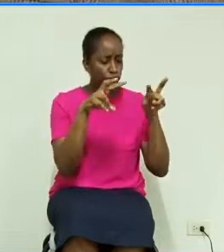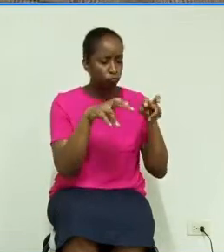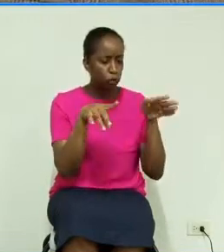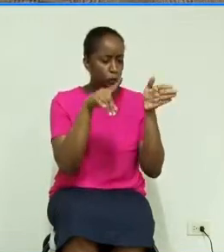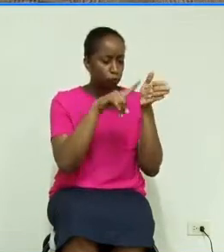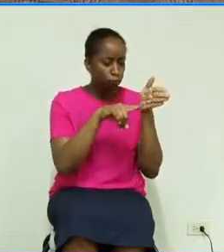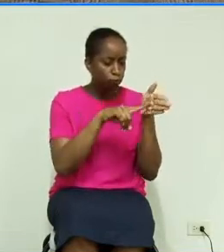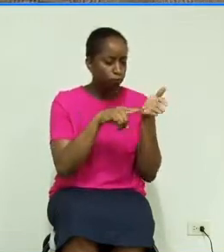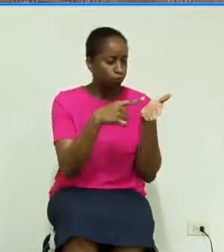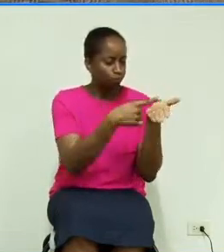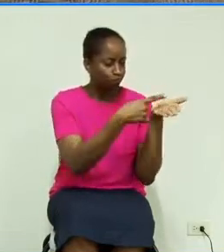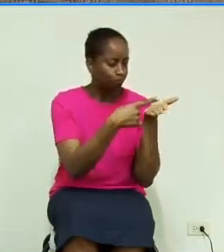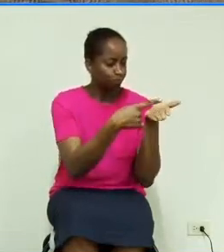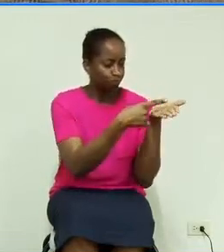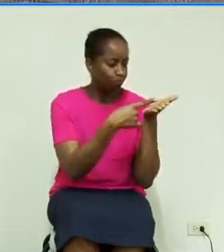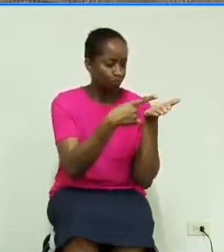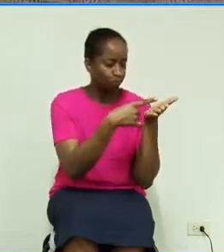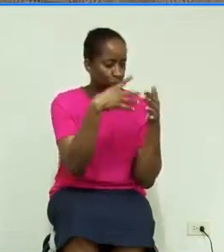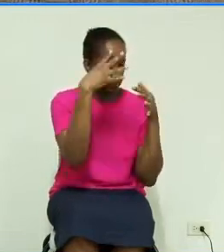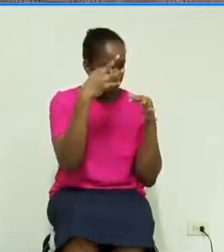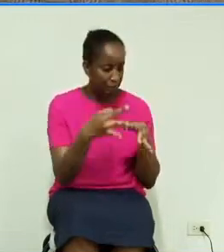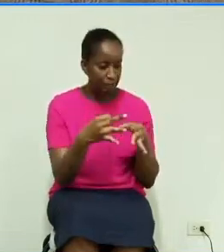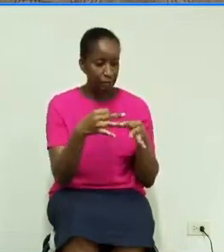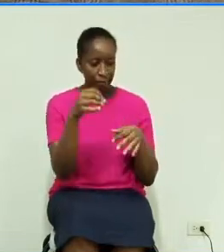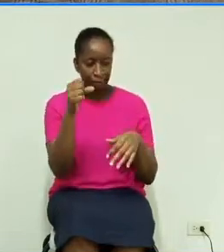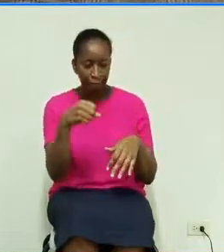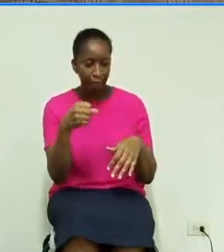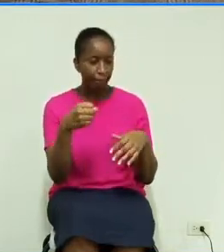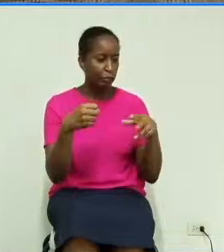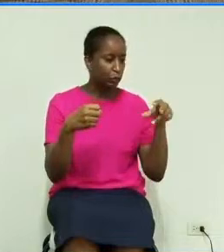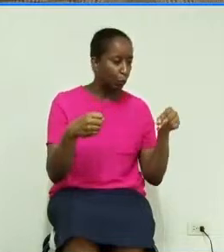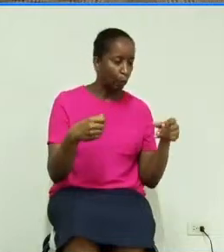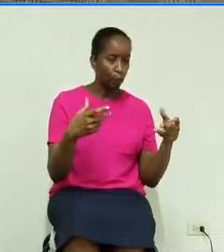Because let's face it, in the lower house, in the current